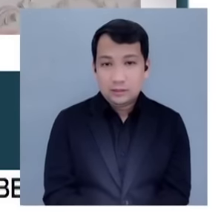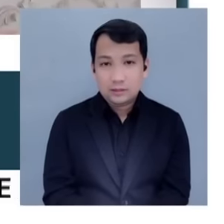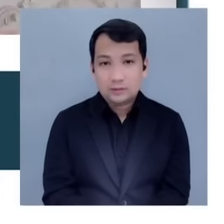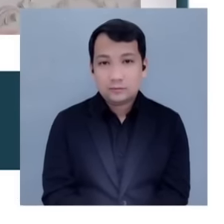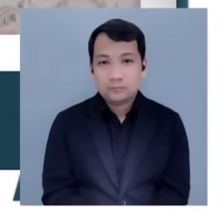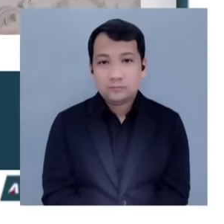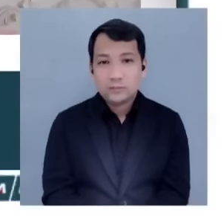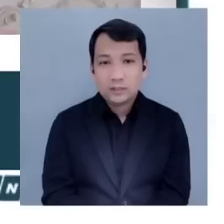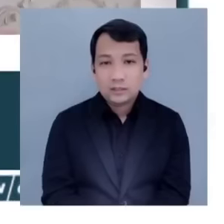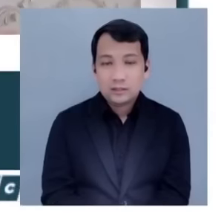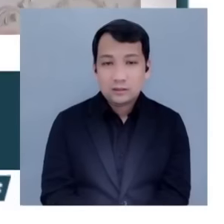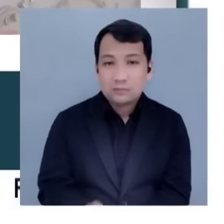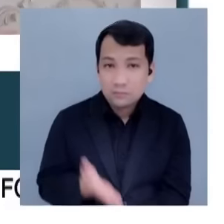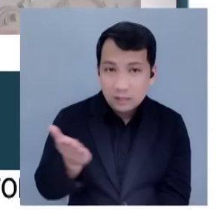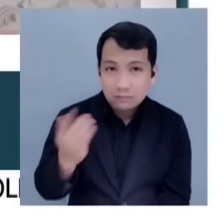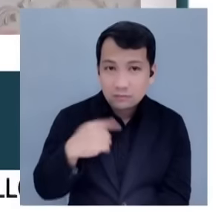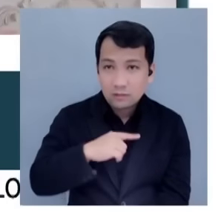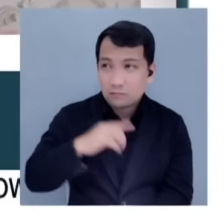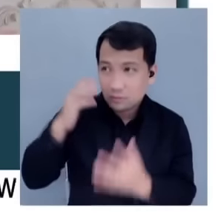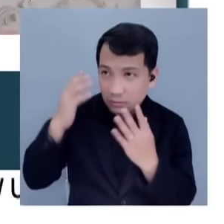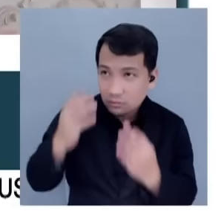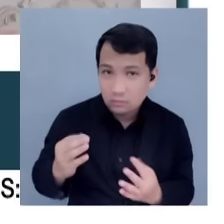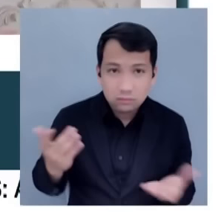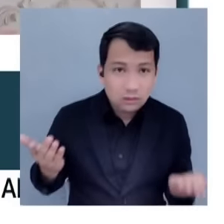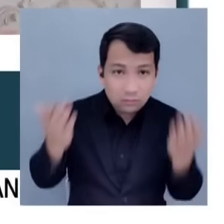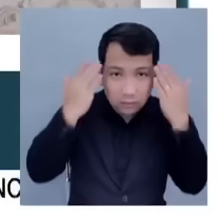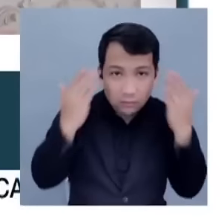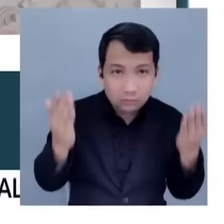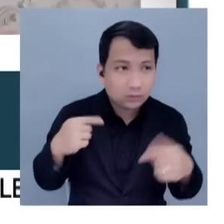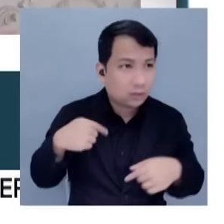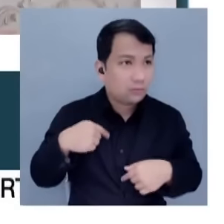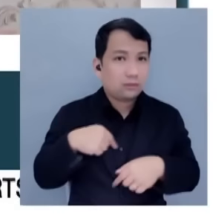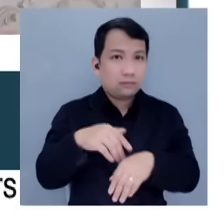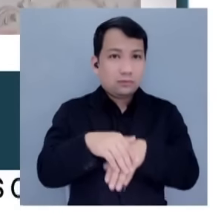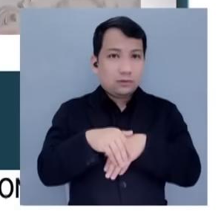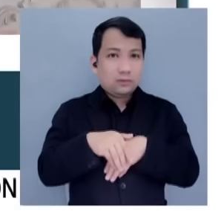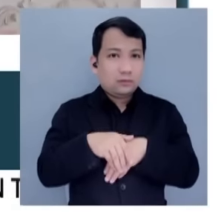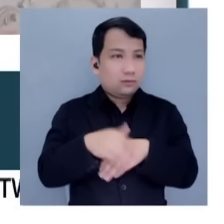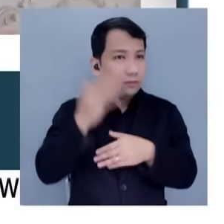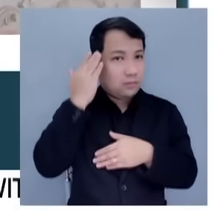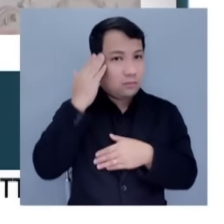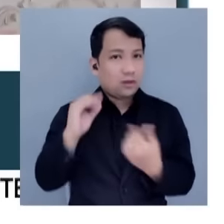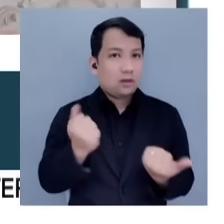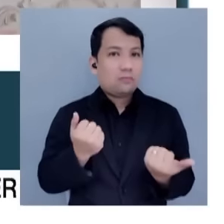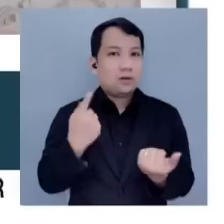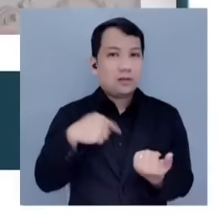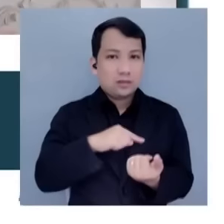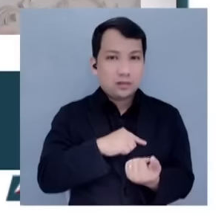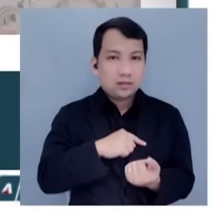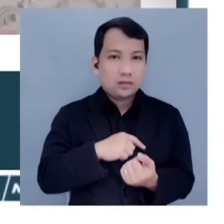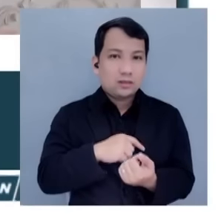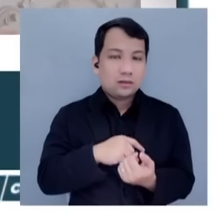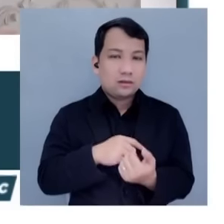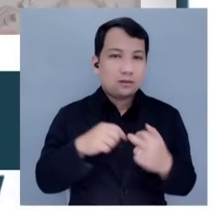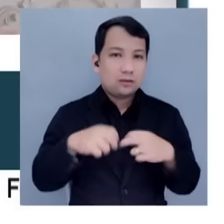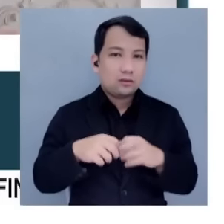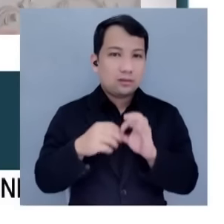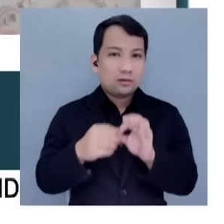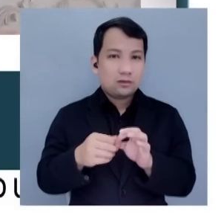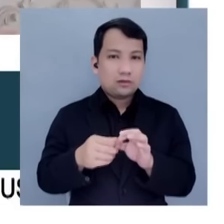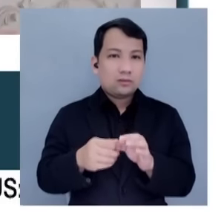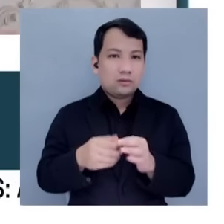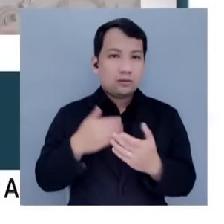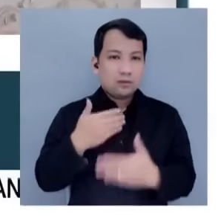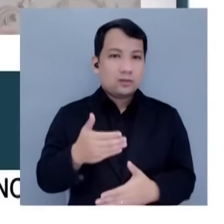They lord it over, they make decisions, and we're all kept in the dark. And that's why even this is a breeding ground